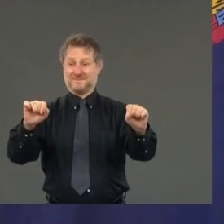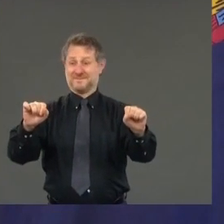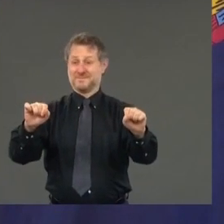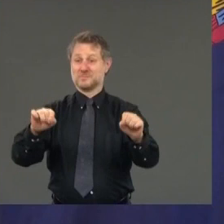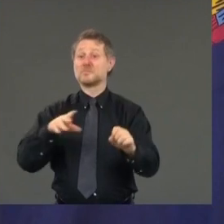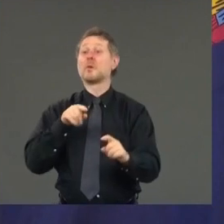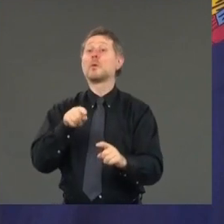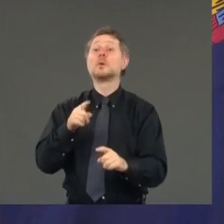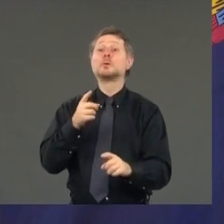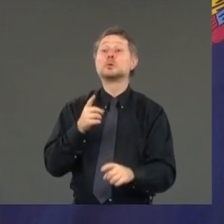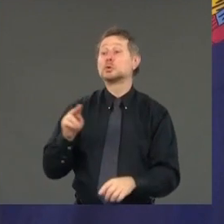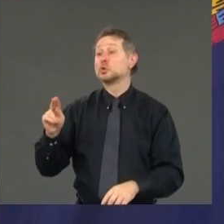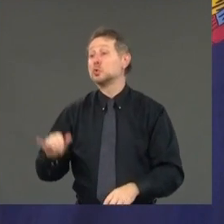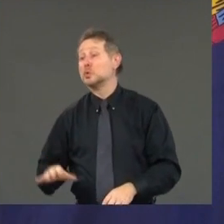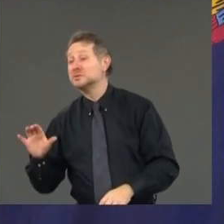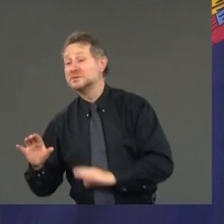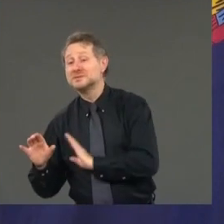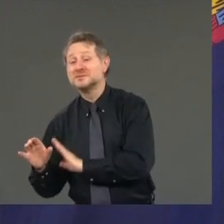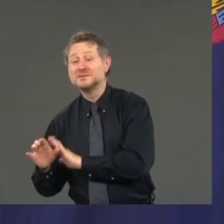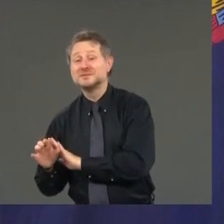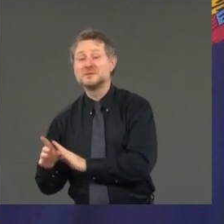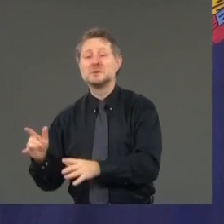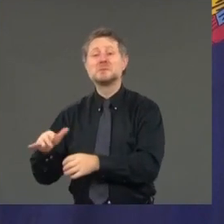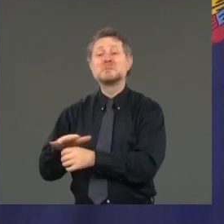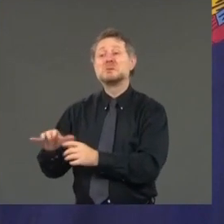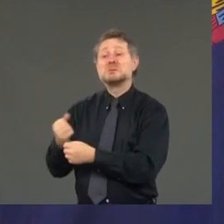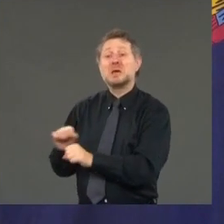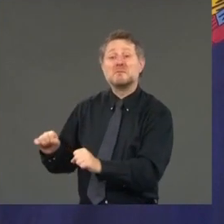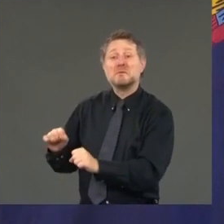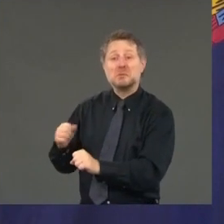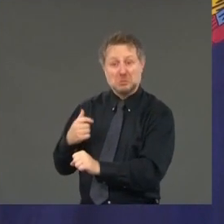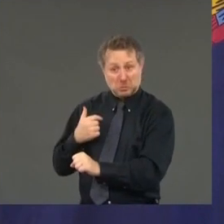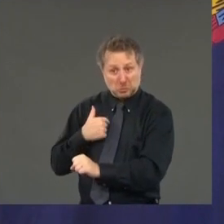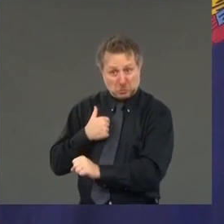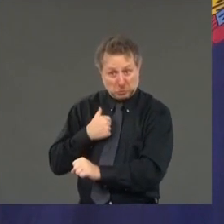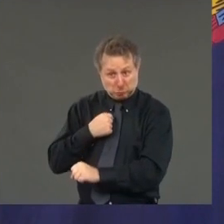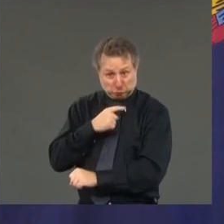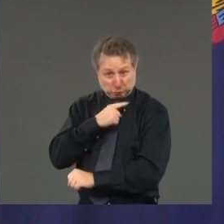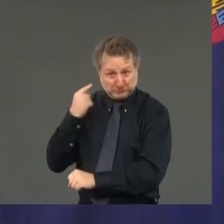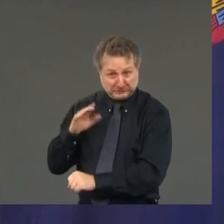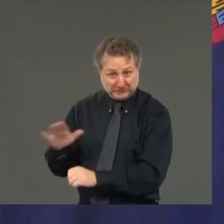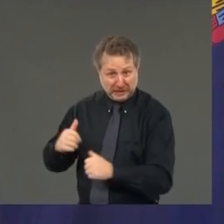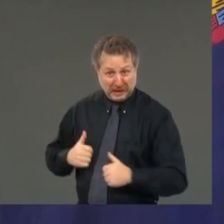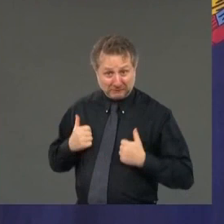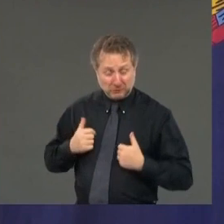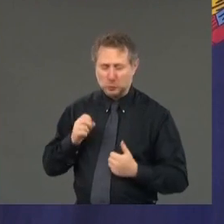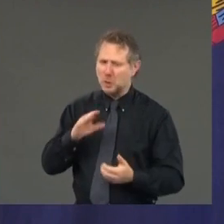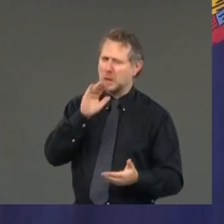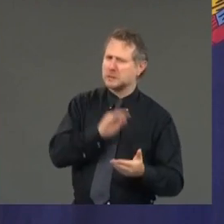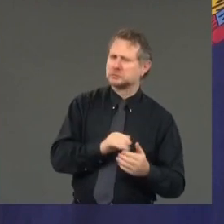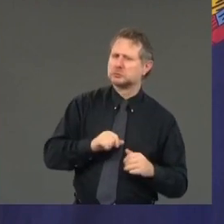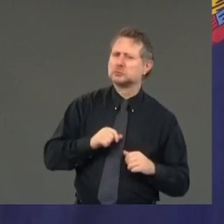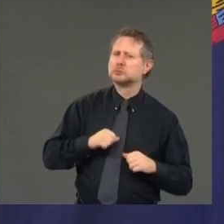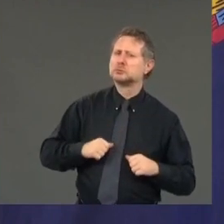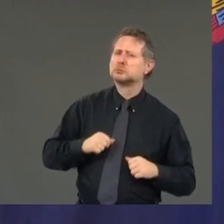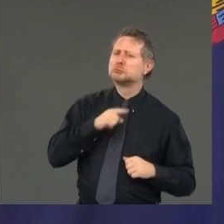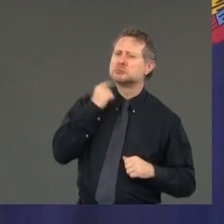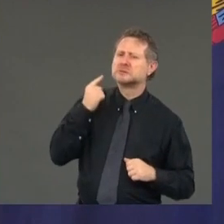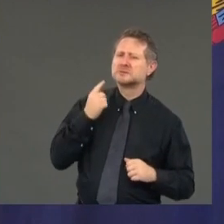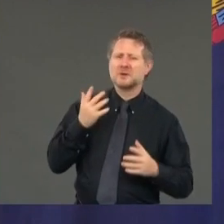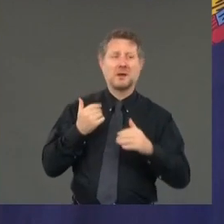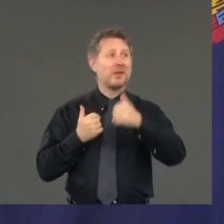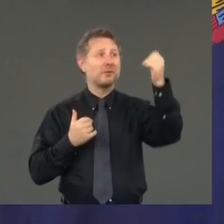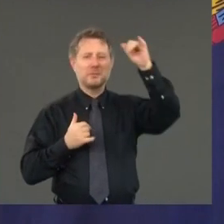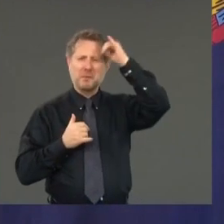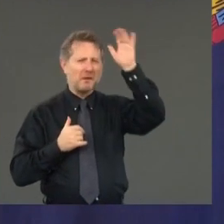York City, I'm not going to put your life at more risk or less risk than a life in Buffalo. I mean, it